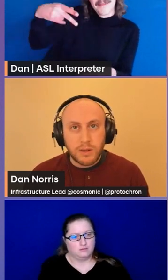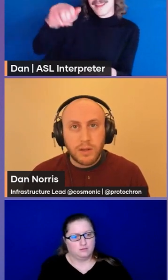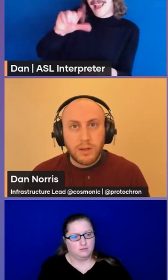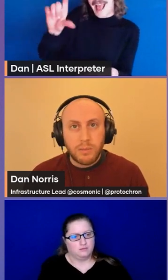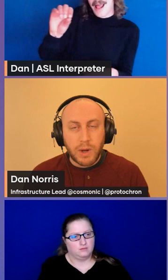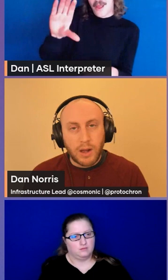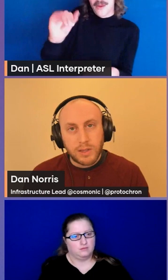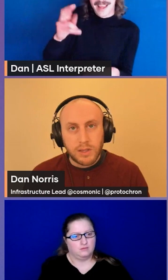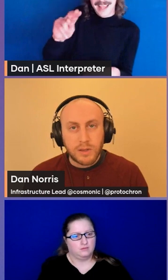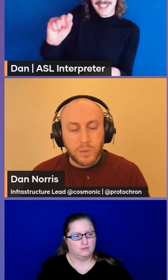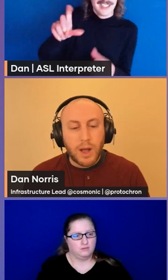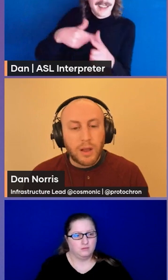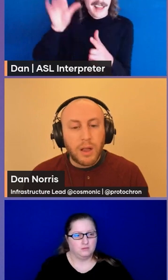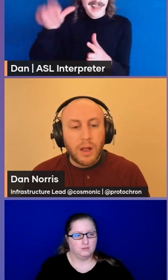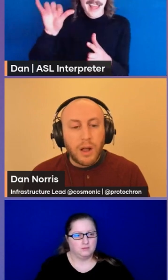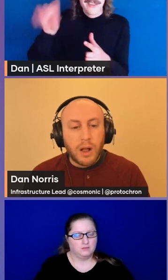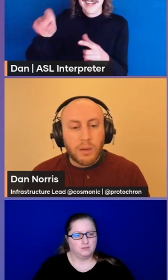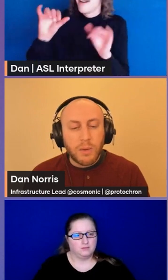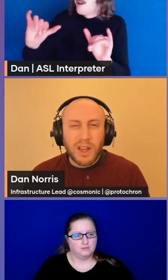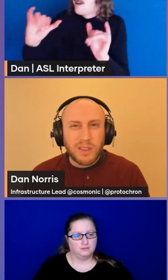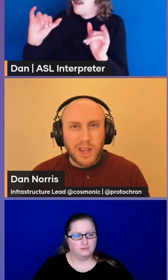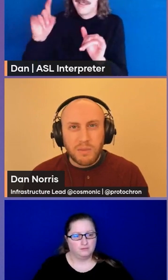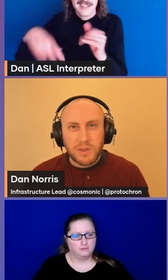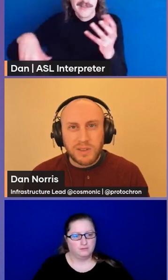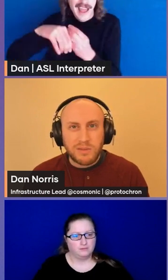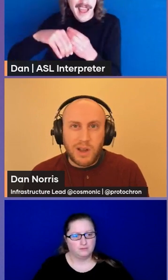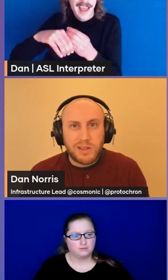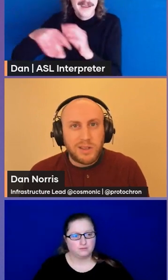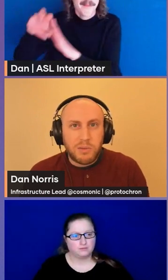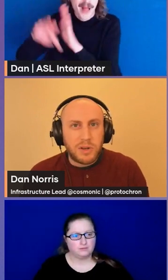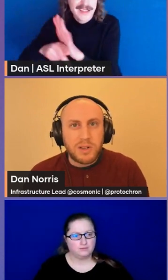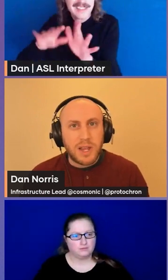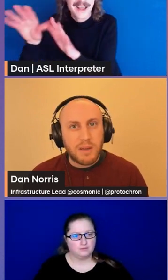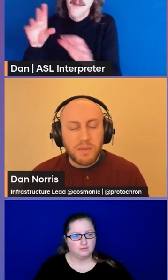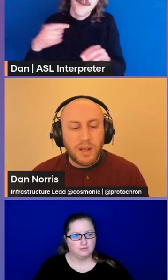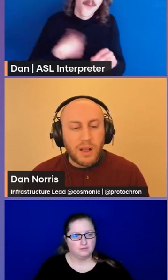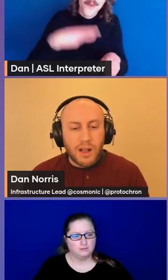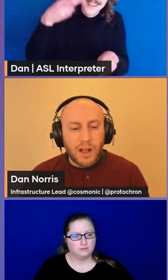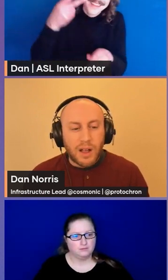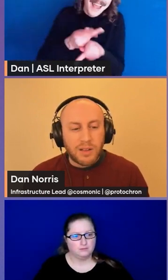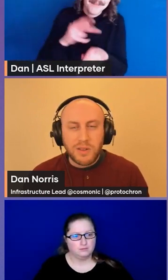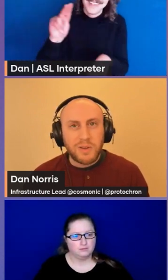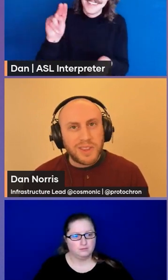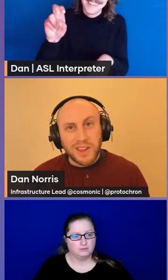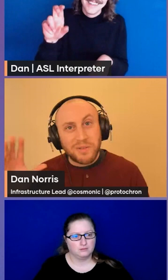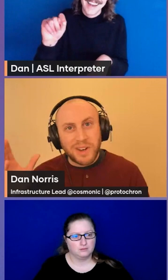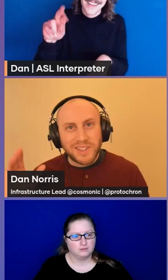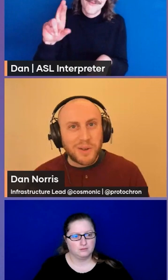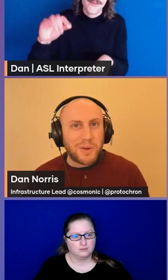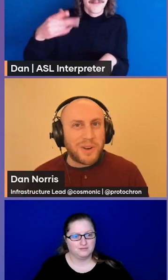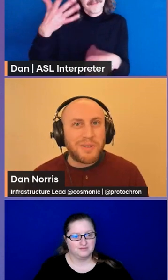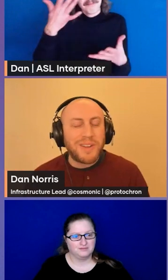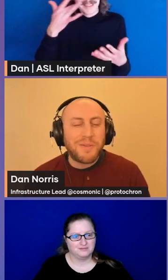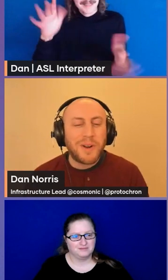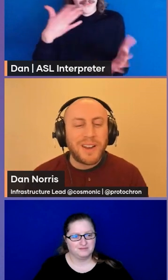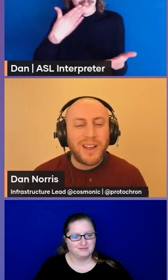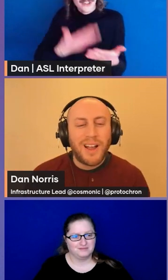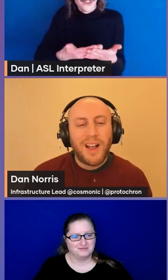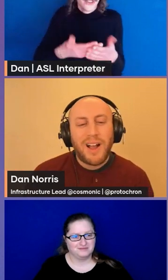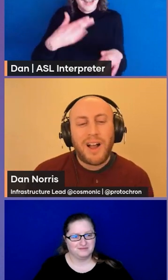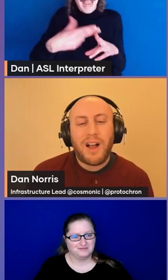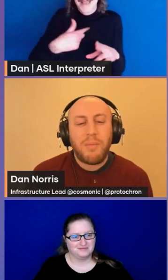sync policies as well. But we kept the name because it's honestly a pretty good name. You can think of a nice logo and everything for